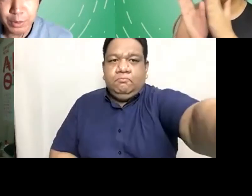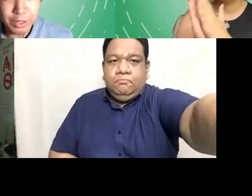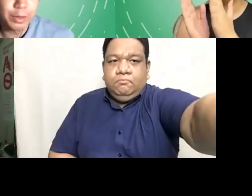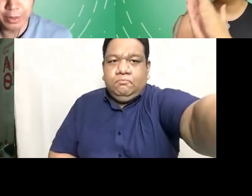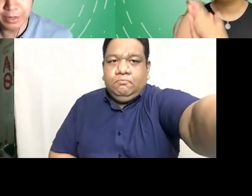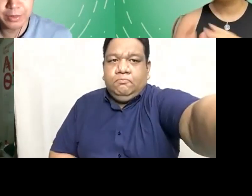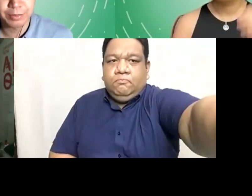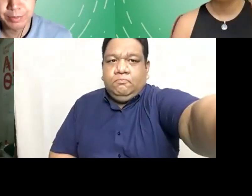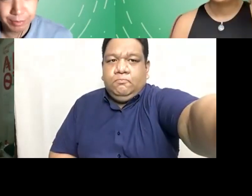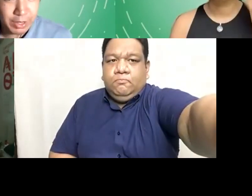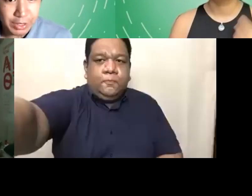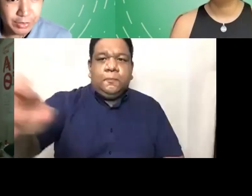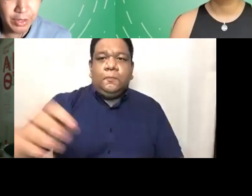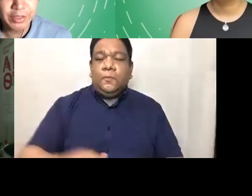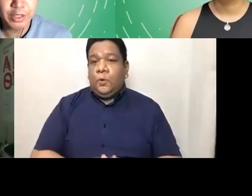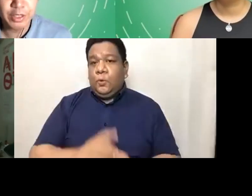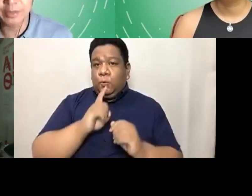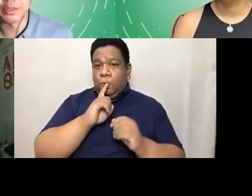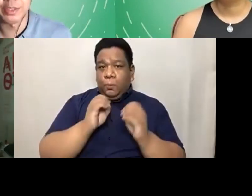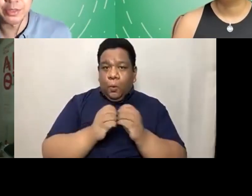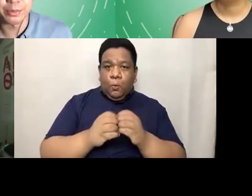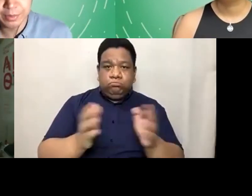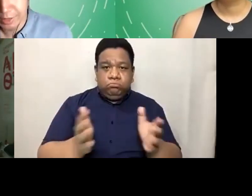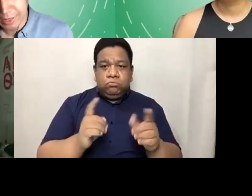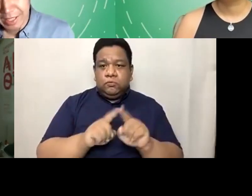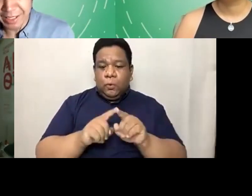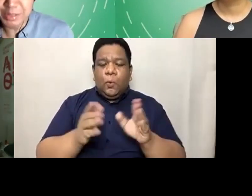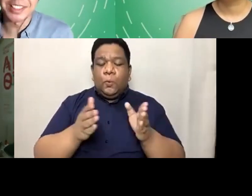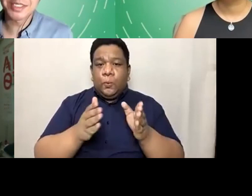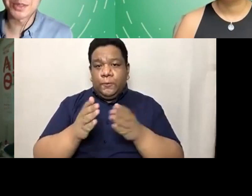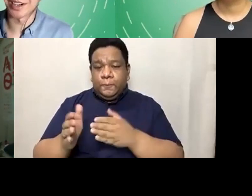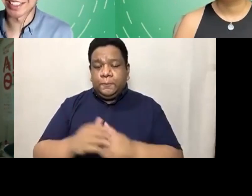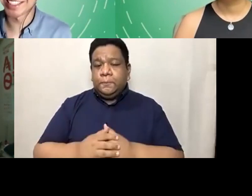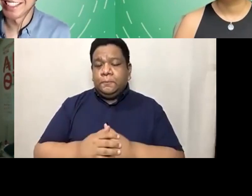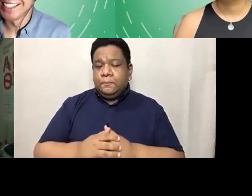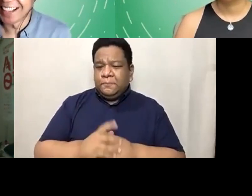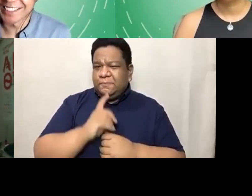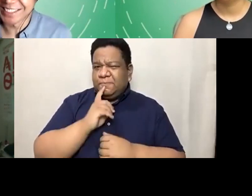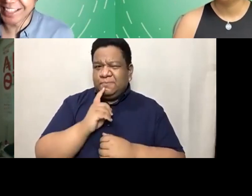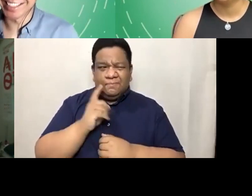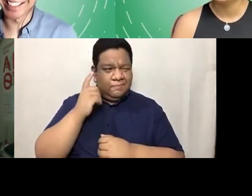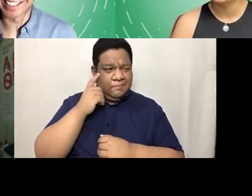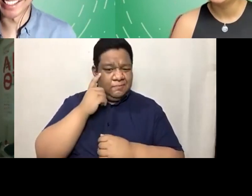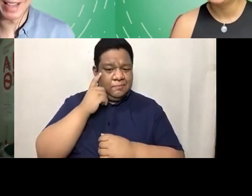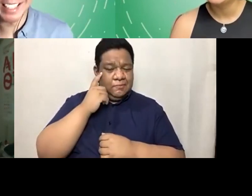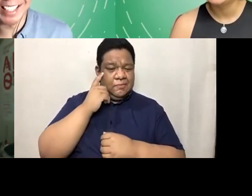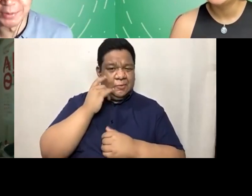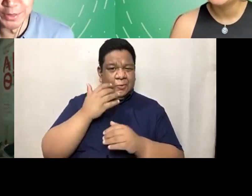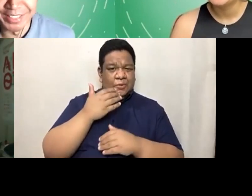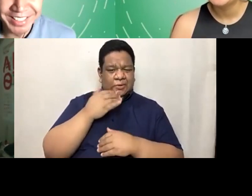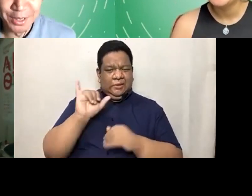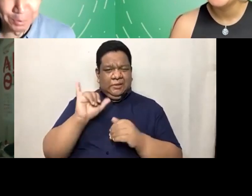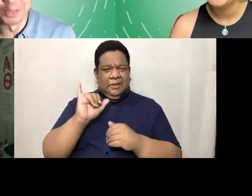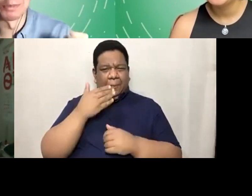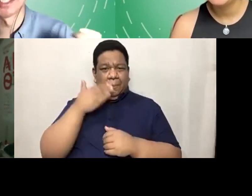It pushes both ways. Machines evolve, humans have to evolve too. I'm sorry, it sounds so harsh. I sound like some kind of like a bad guy in a